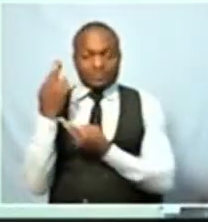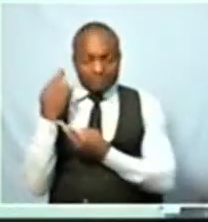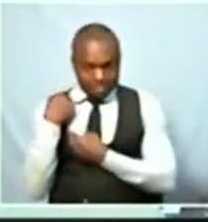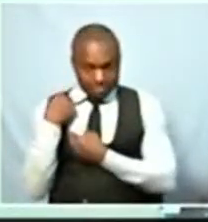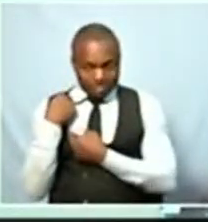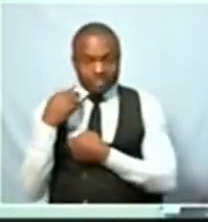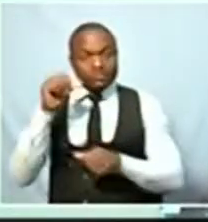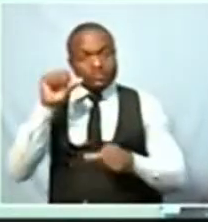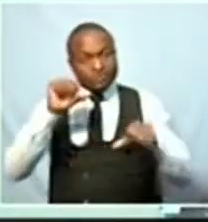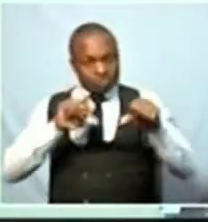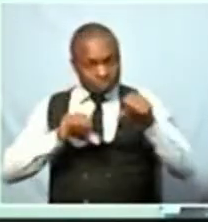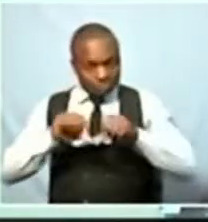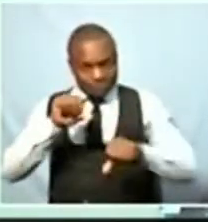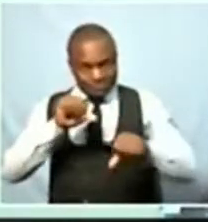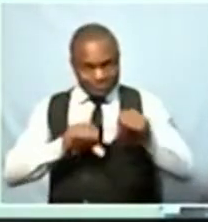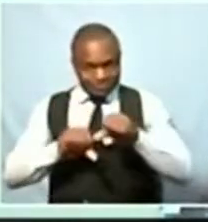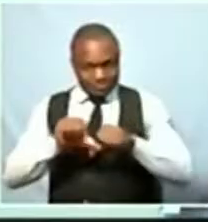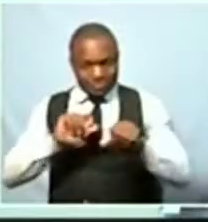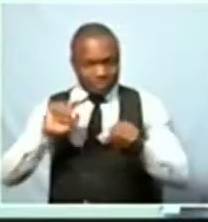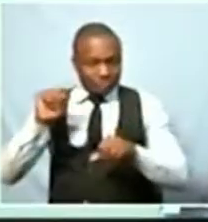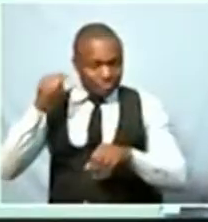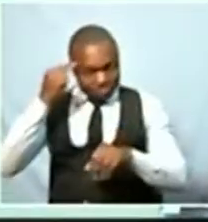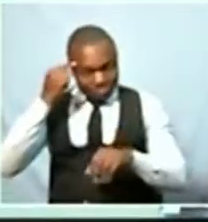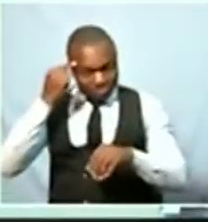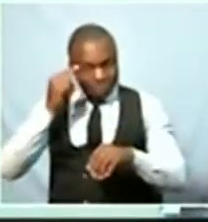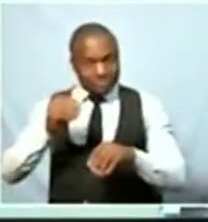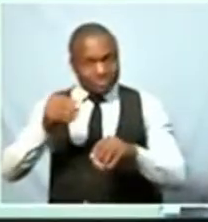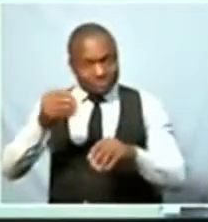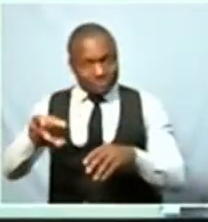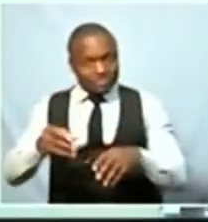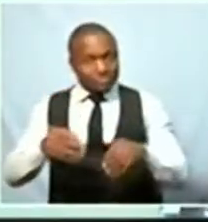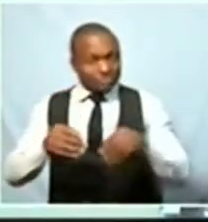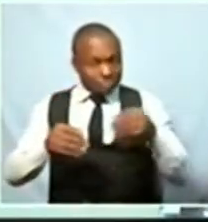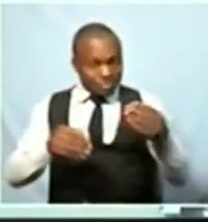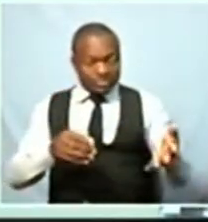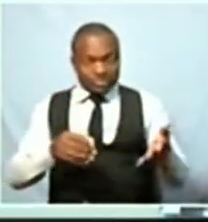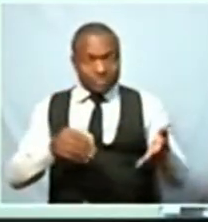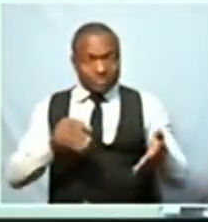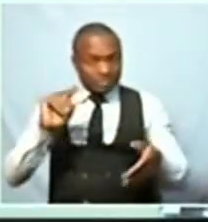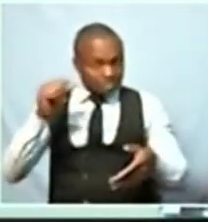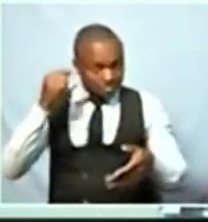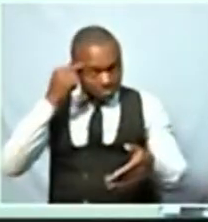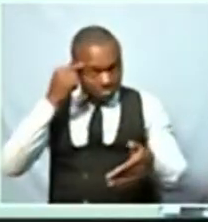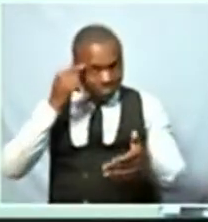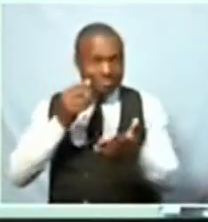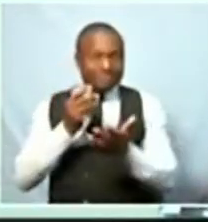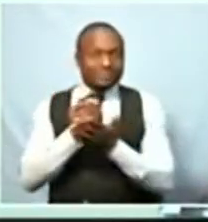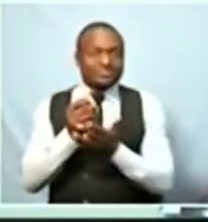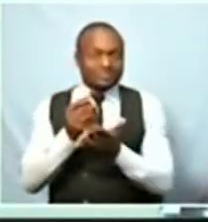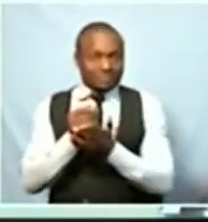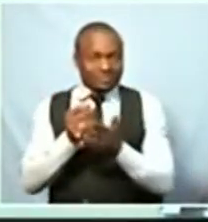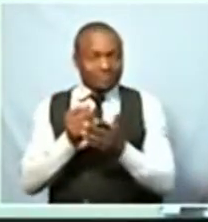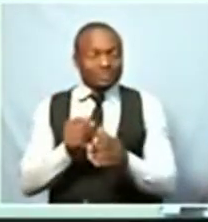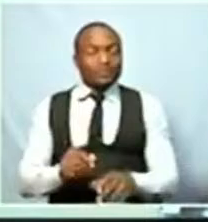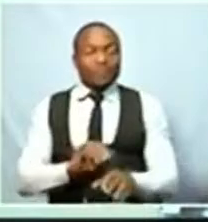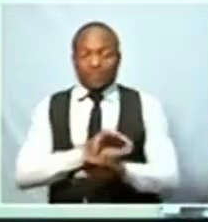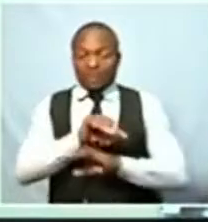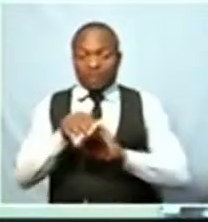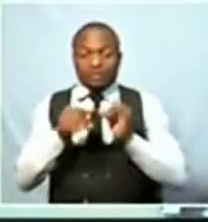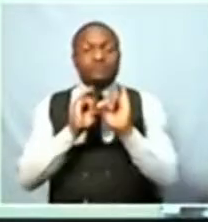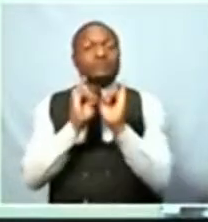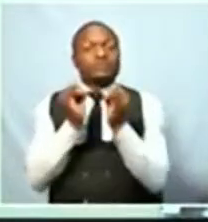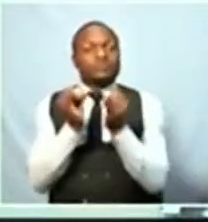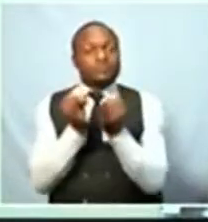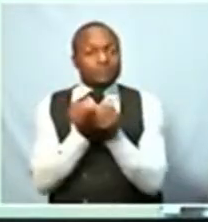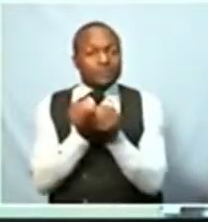to audit government expenditures, government revenues, and all institutions which